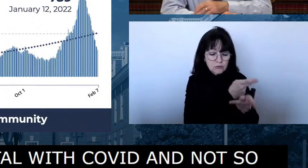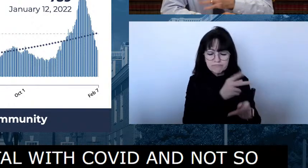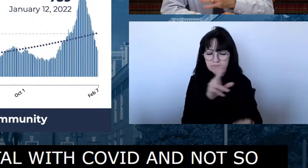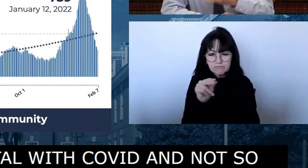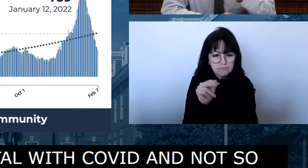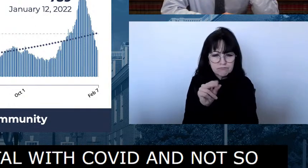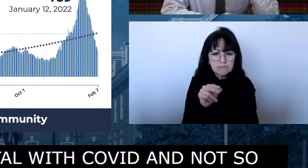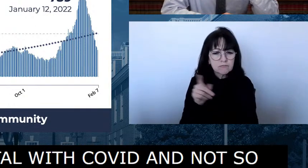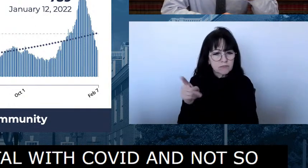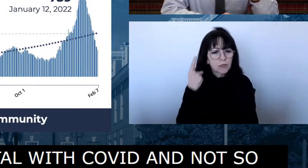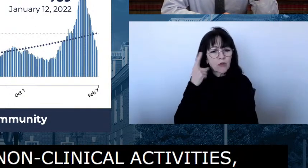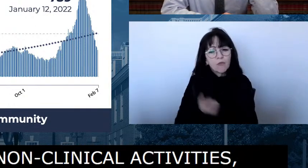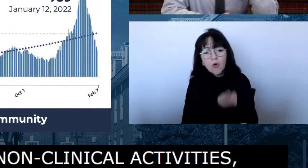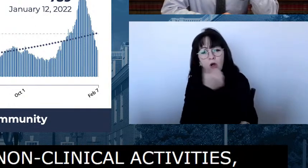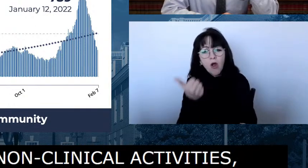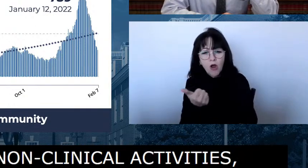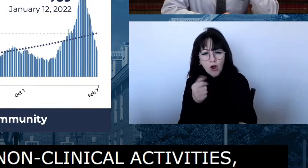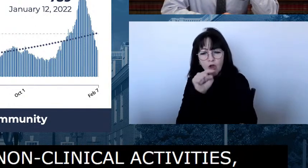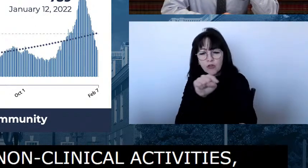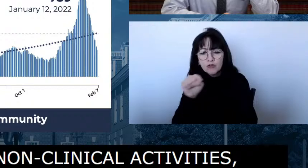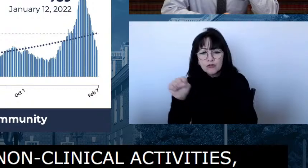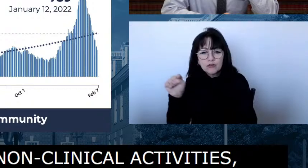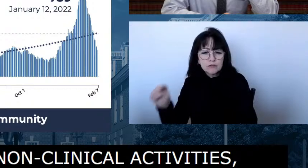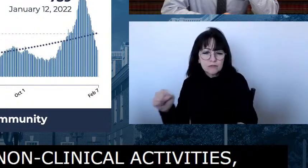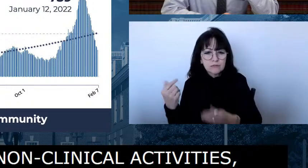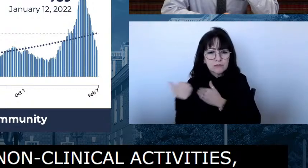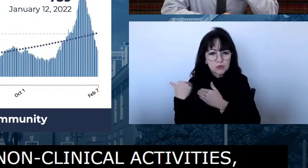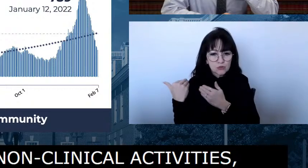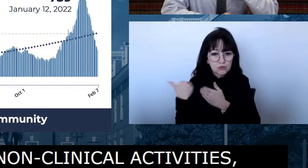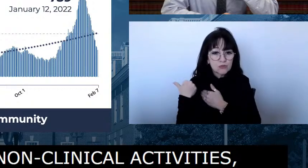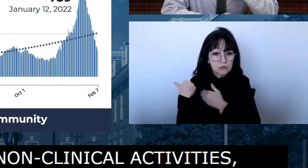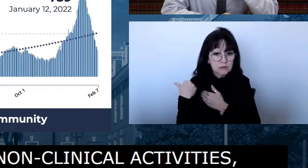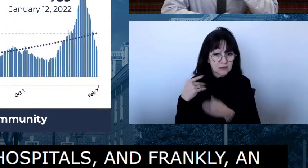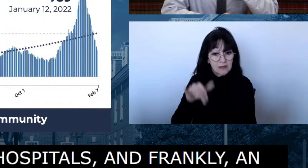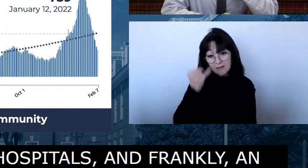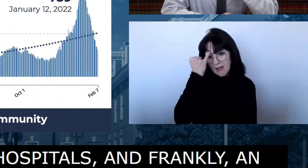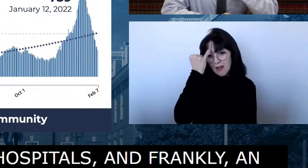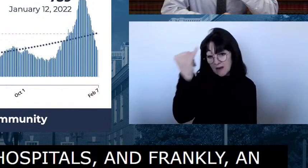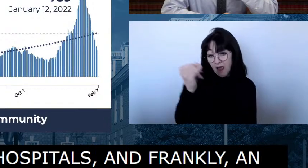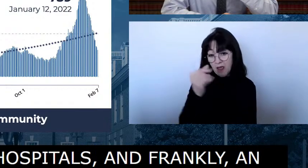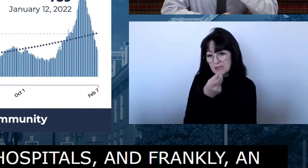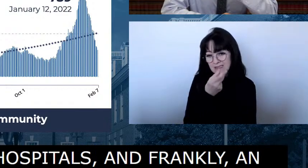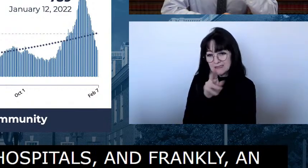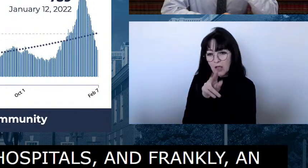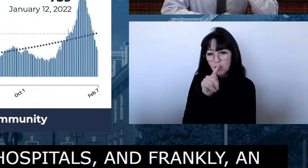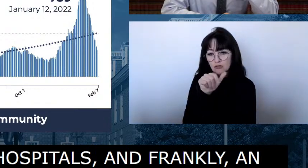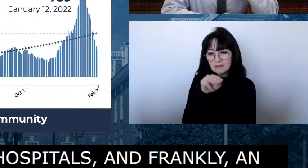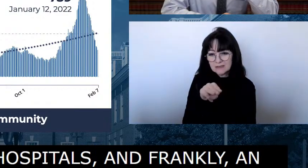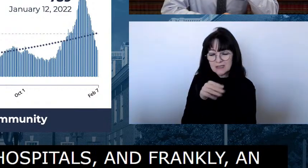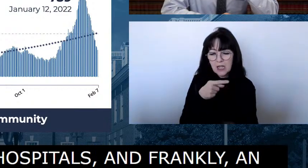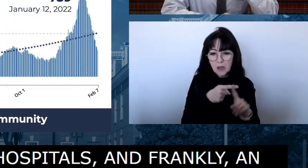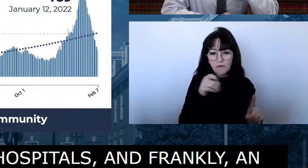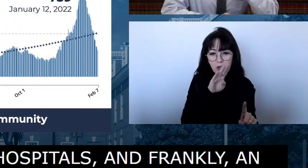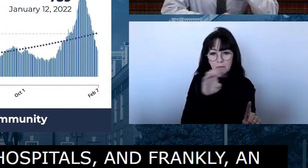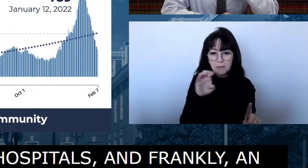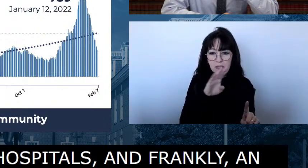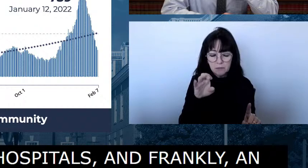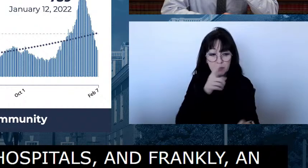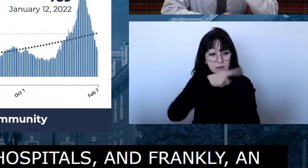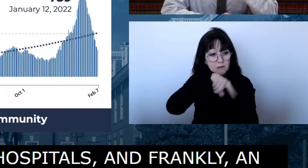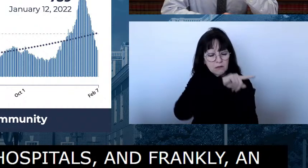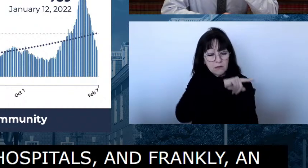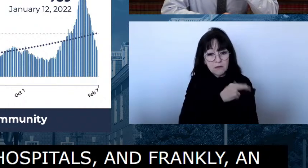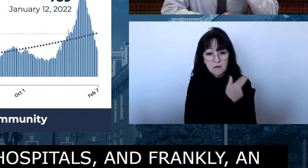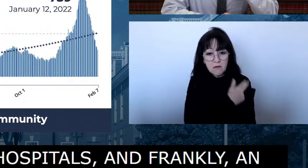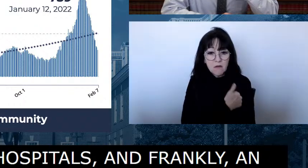And frankly, an idea that in part came from Dr. Tam down at BB. Each of the hospitals responded very